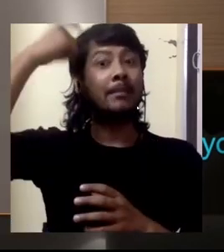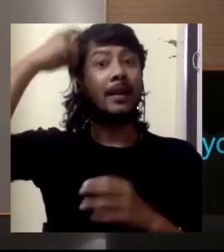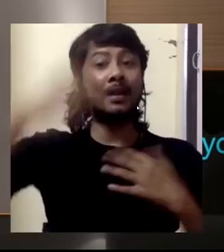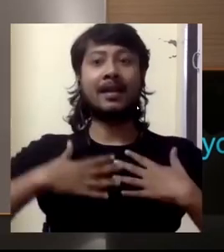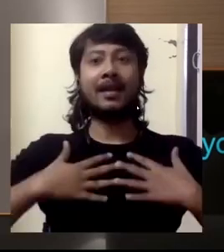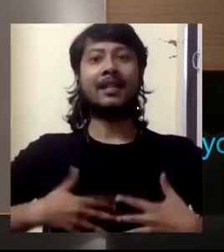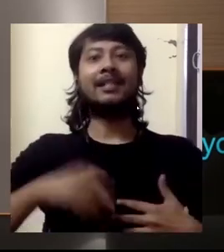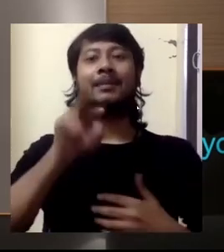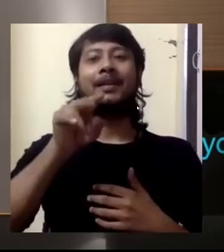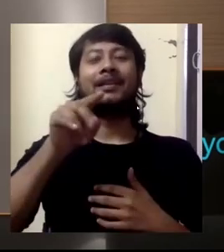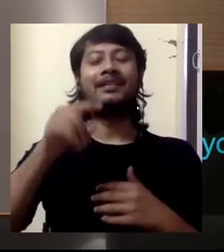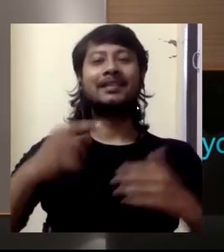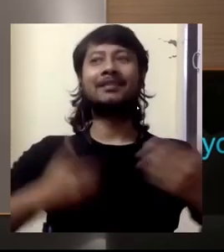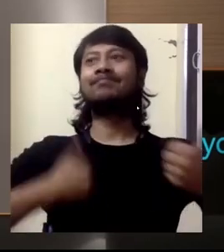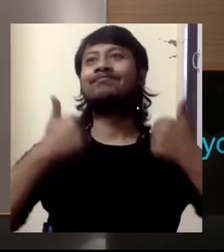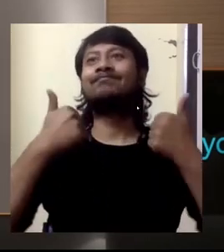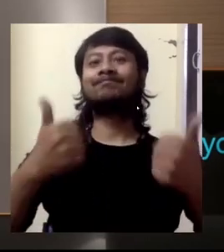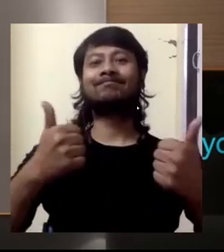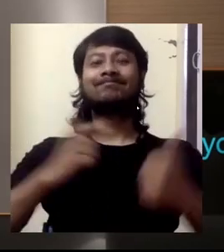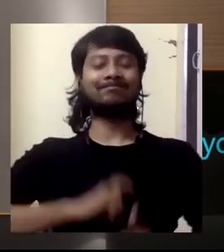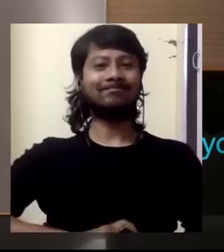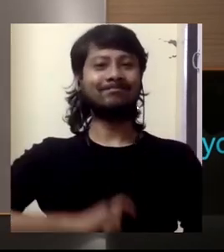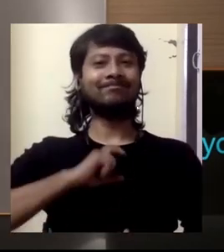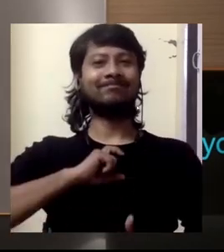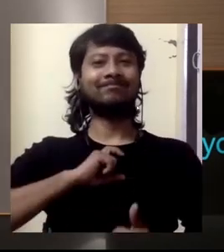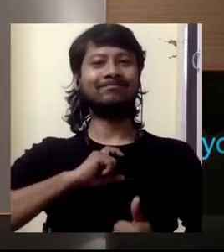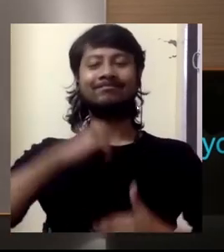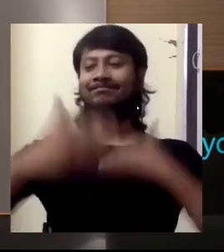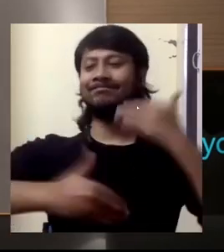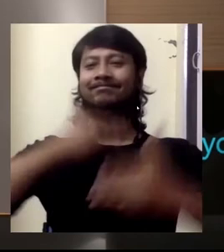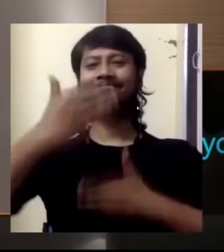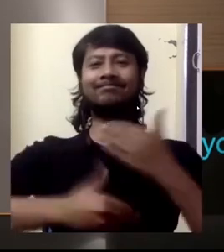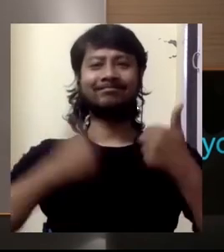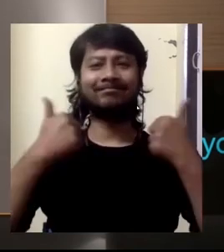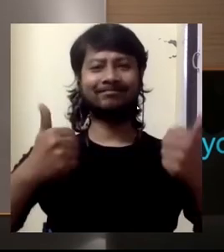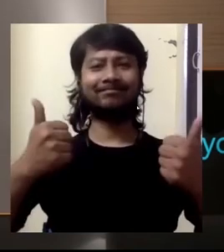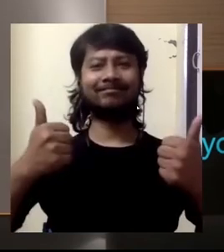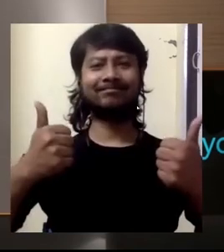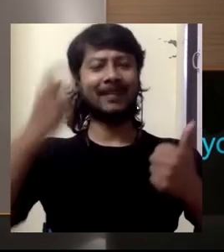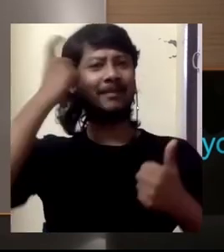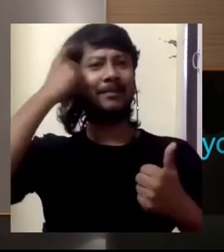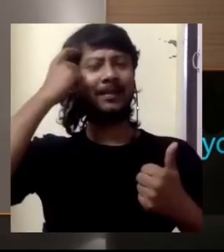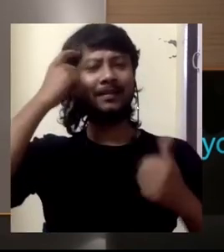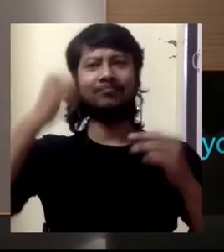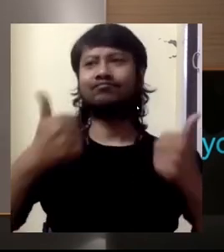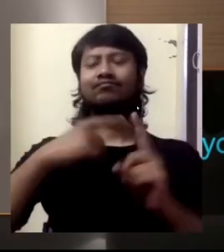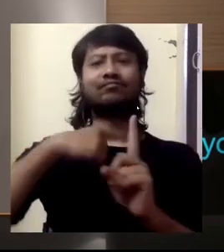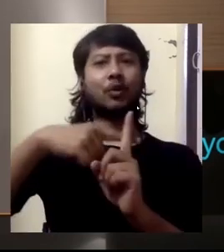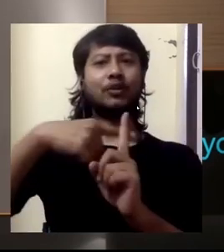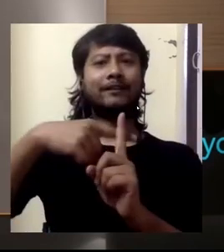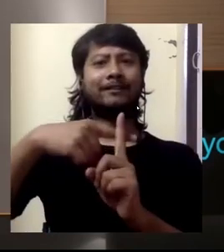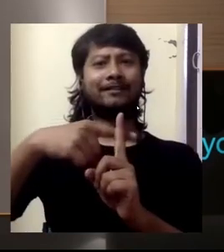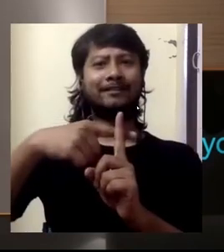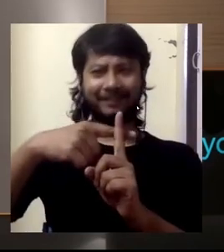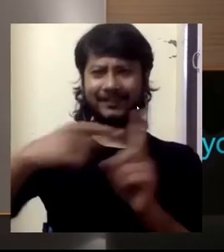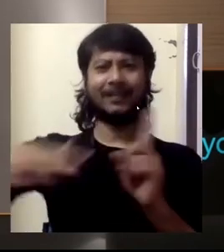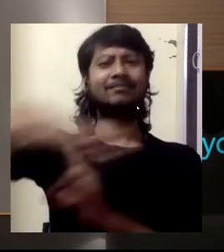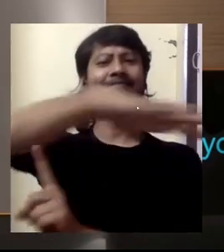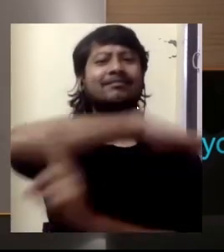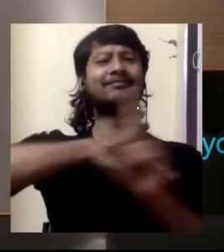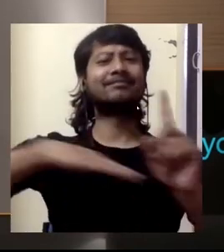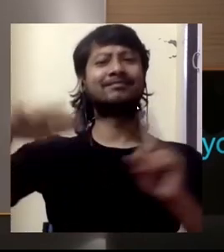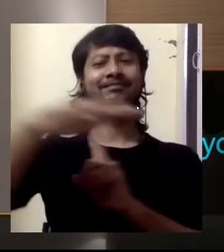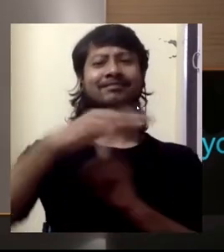state of resilience, a state of physical and mental health that induces that state of well-being, we